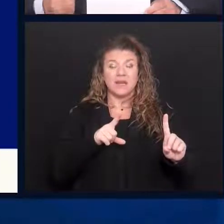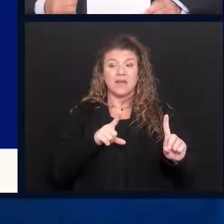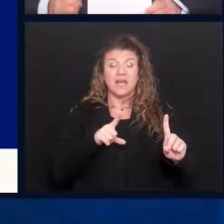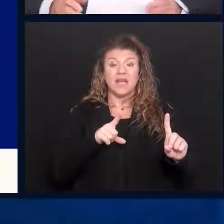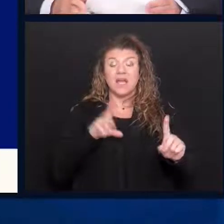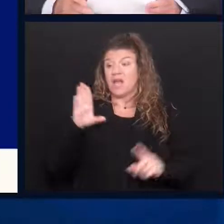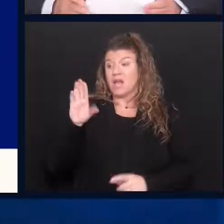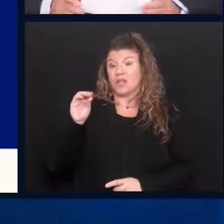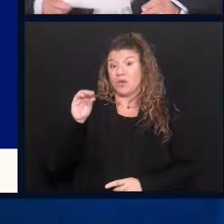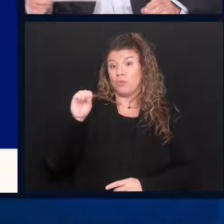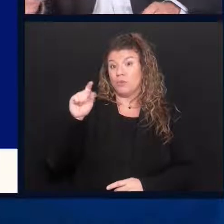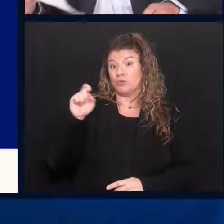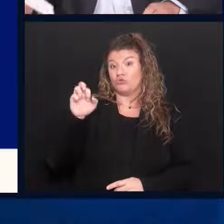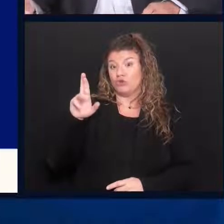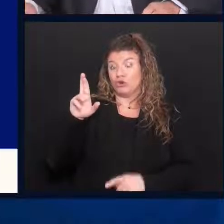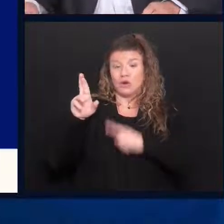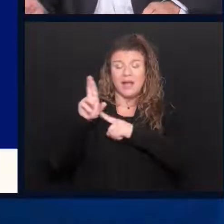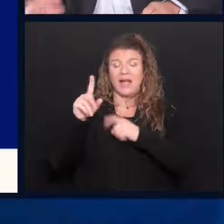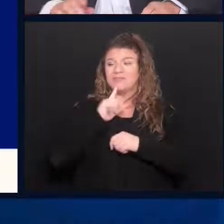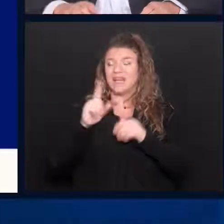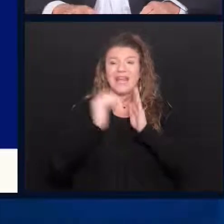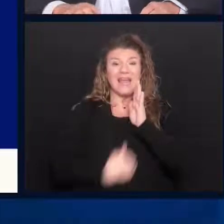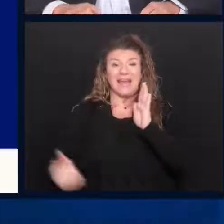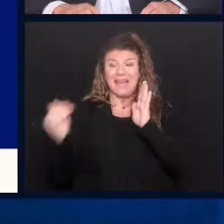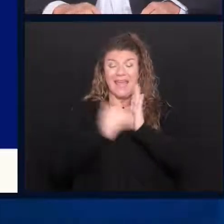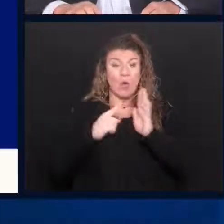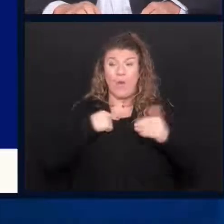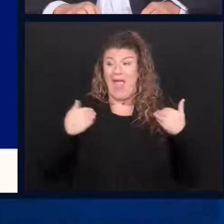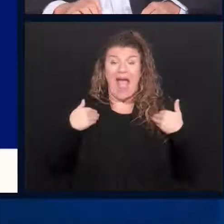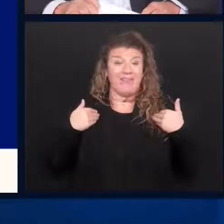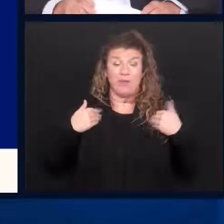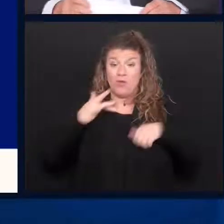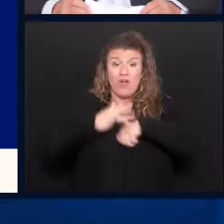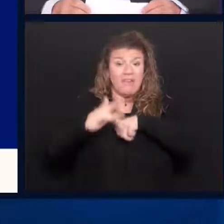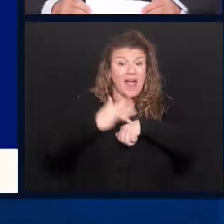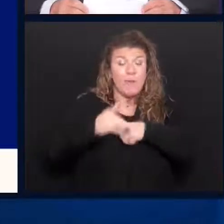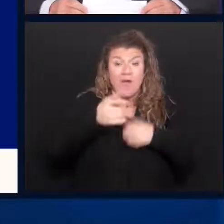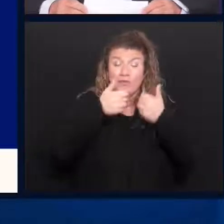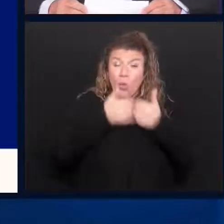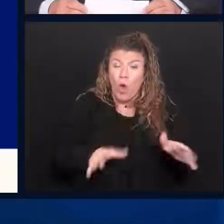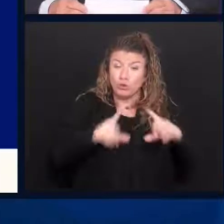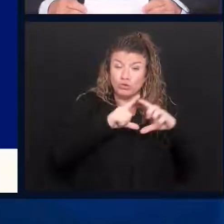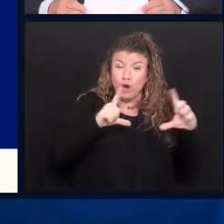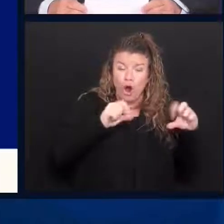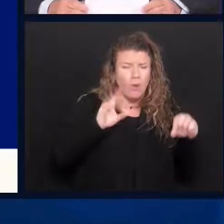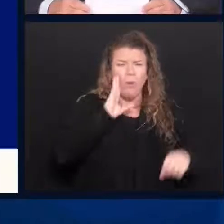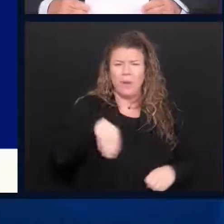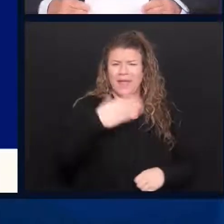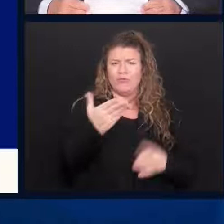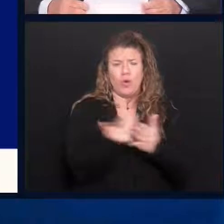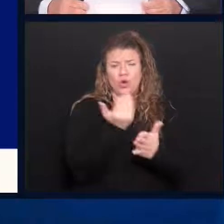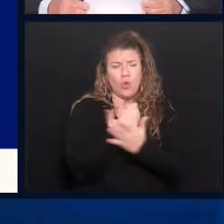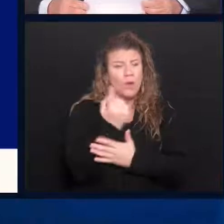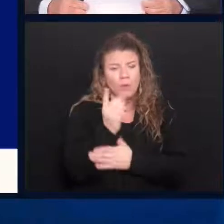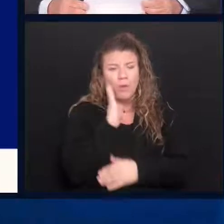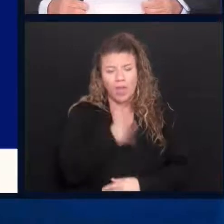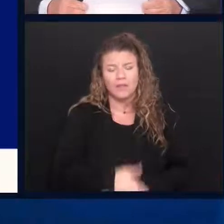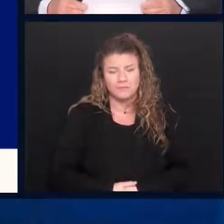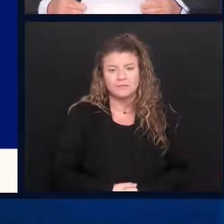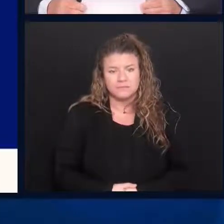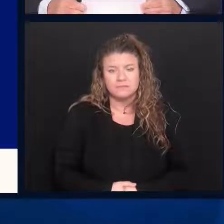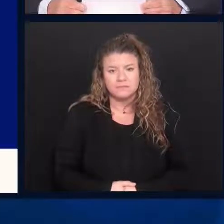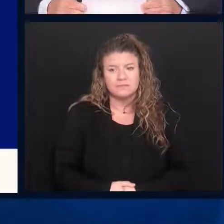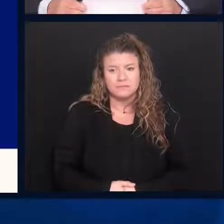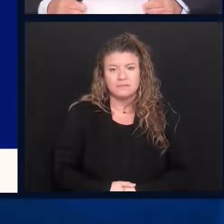the booster shots, like I said over and over, are available right now. If you've lost your card, we'll get you a new one. And